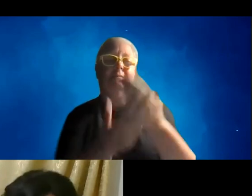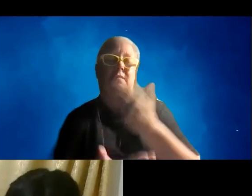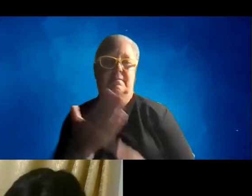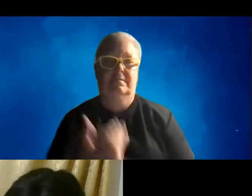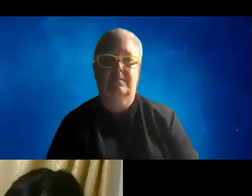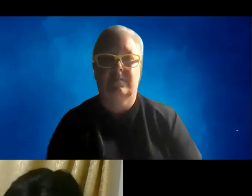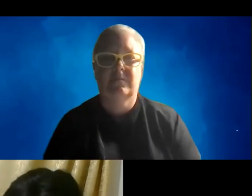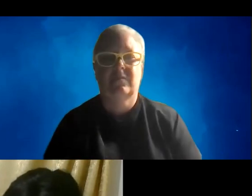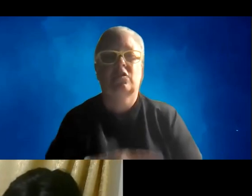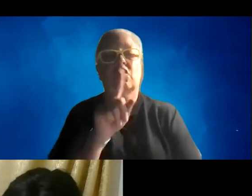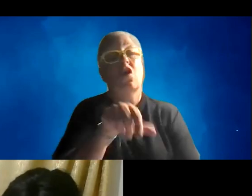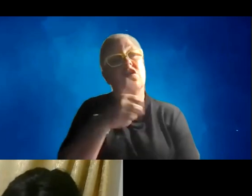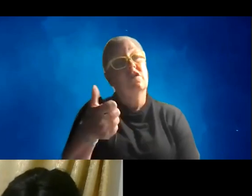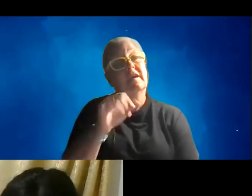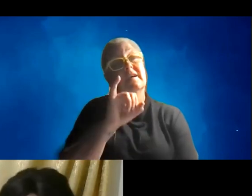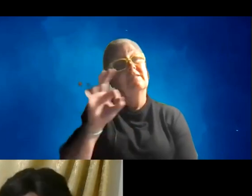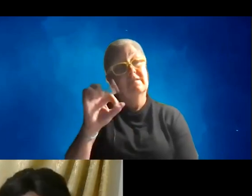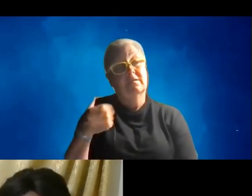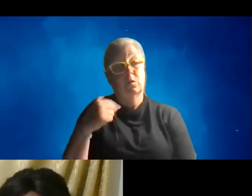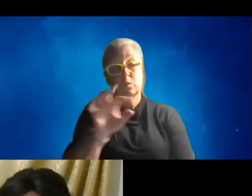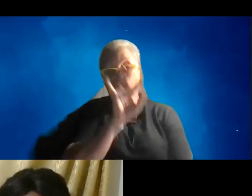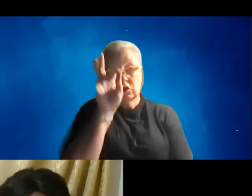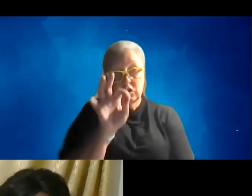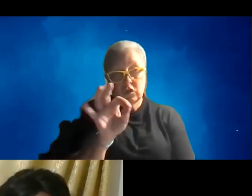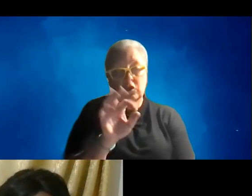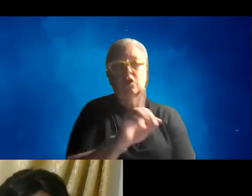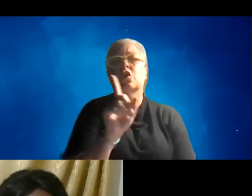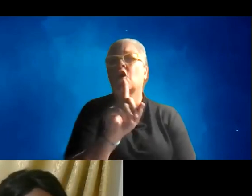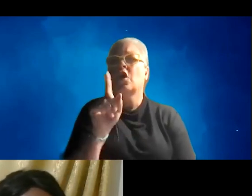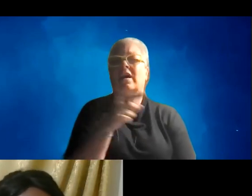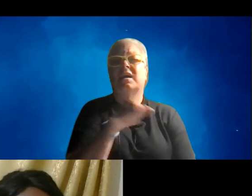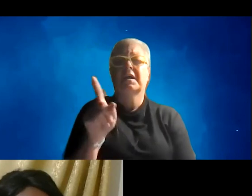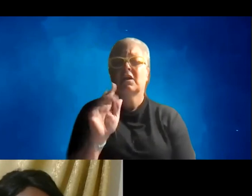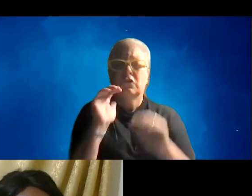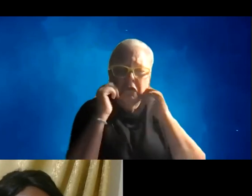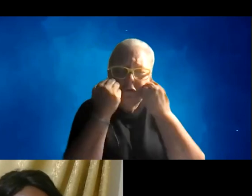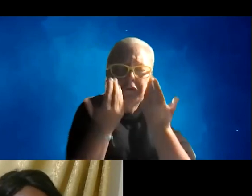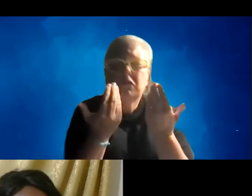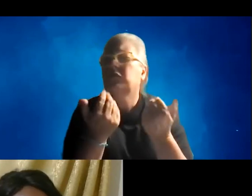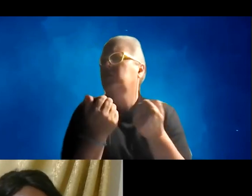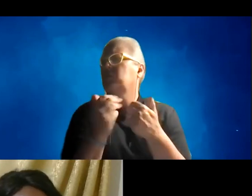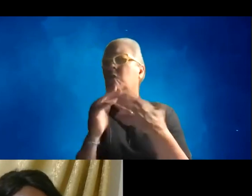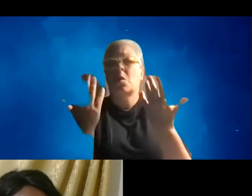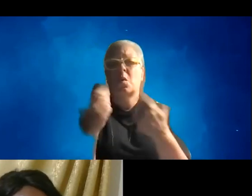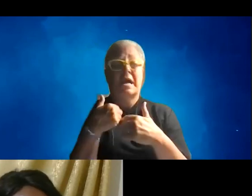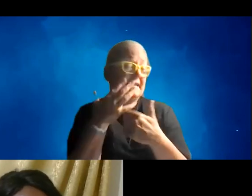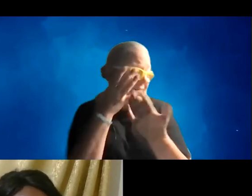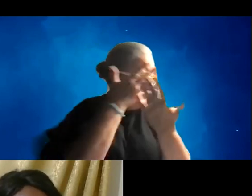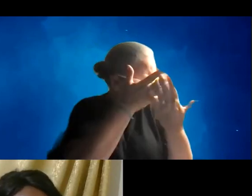is if we ask questions which don't shame or make people feel